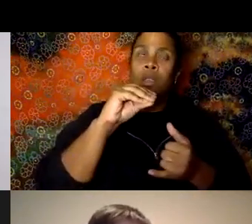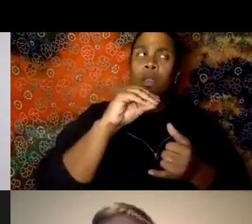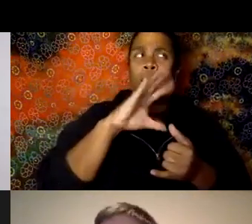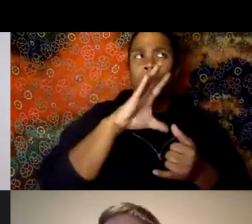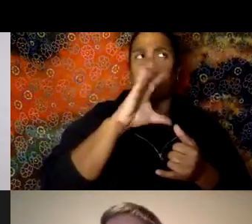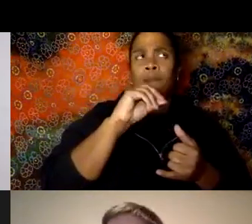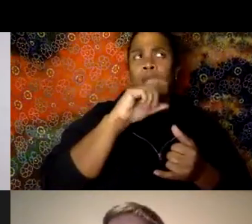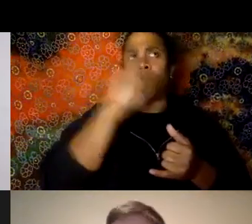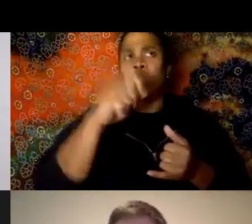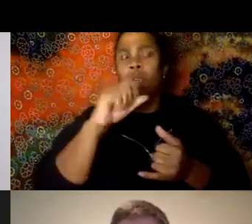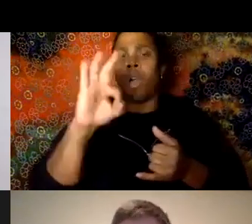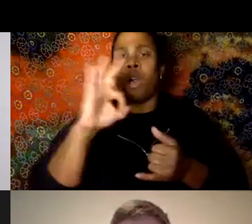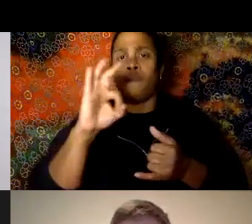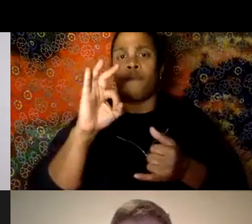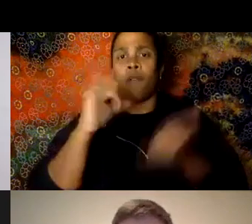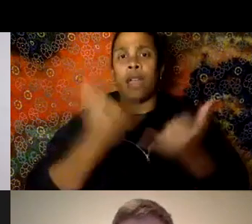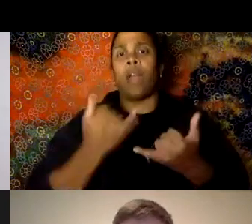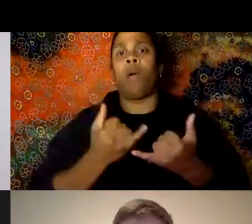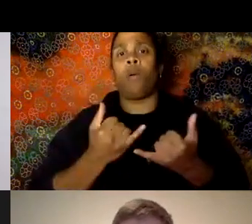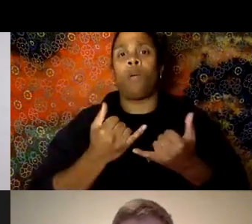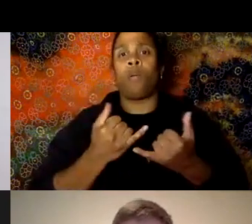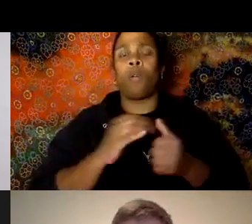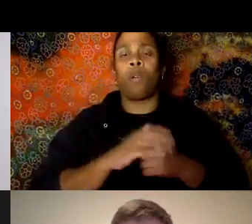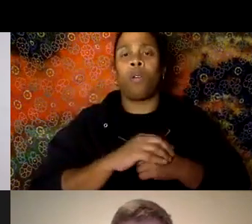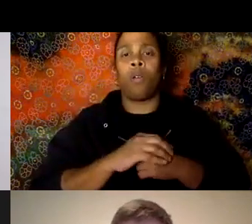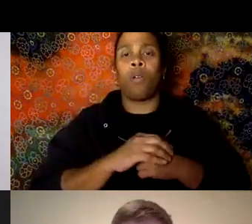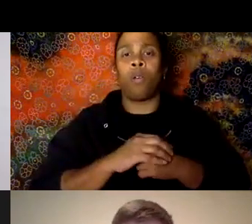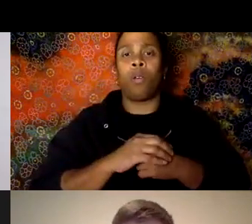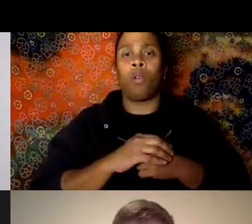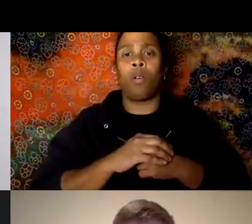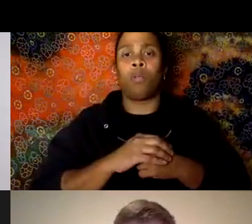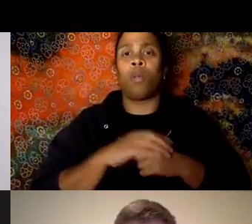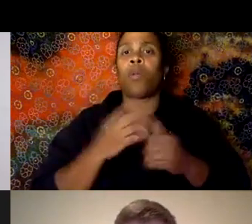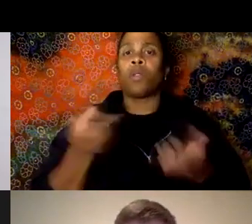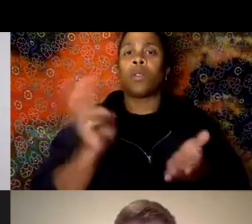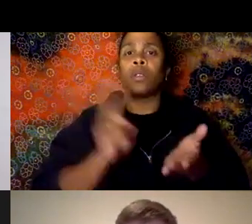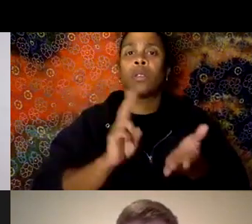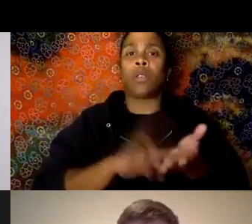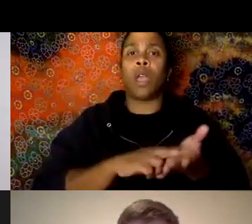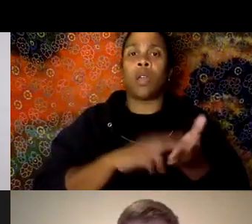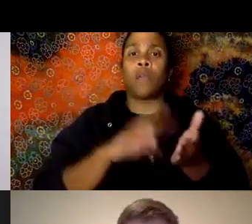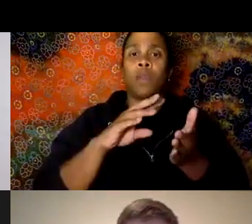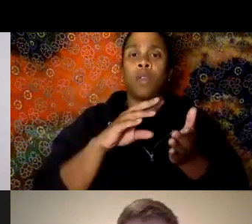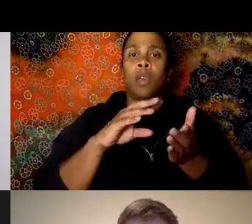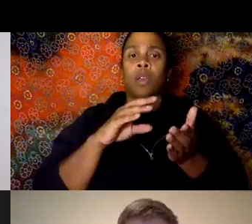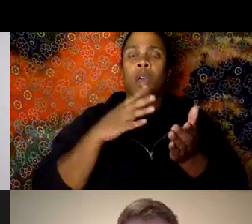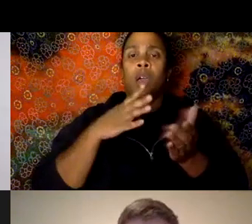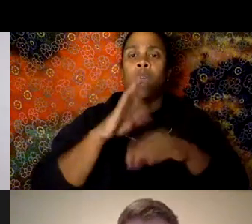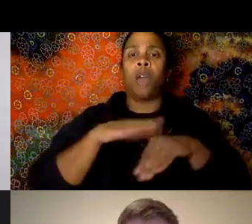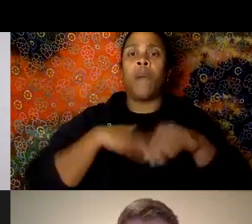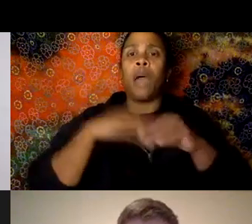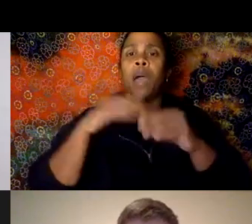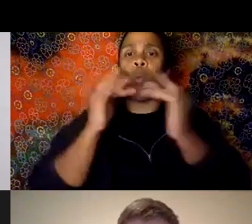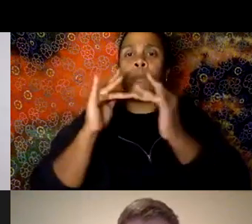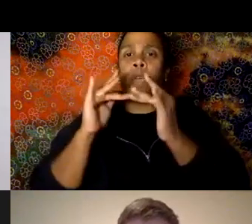want to do a reading with me right now. So yeah, you can sign up on schedulelorelei.com and yeah,